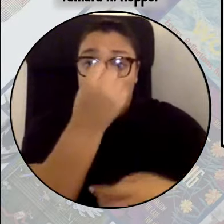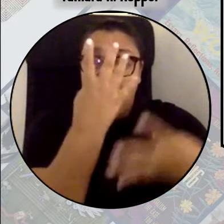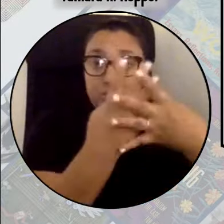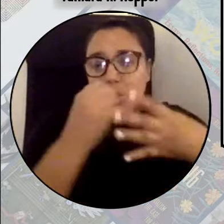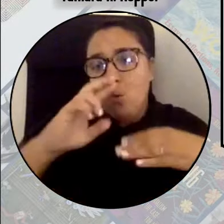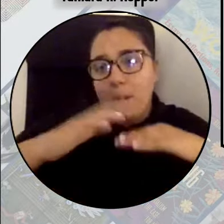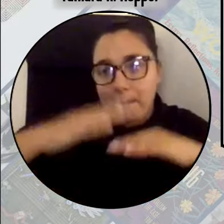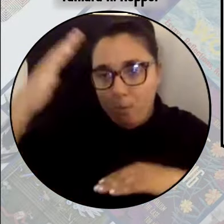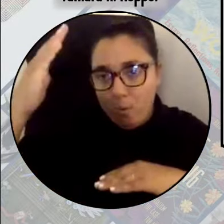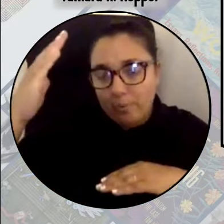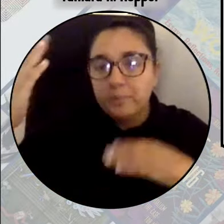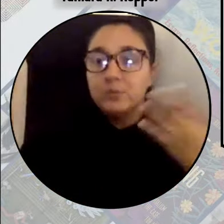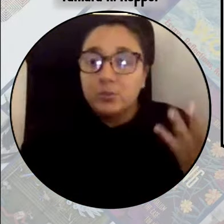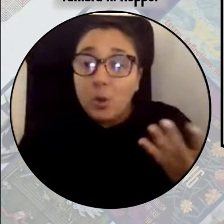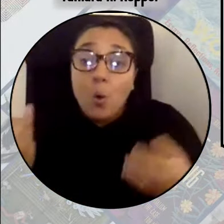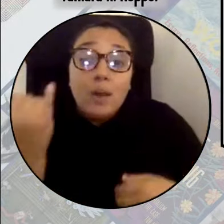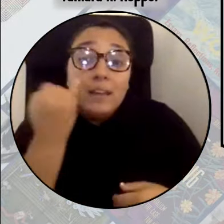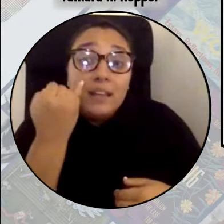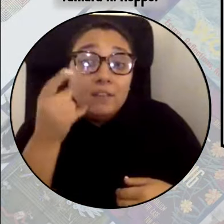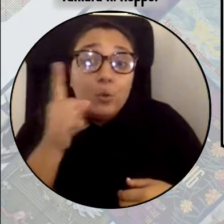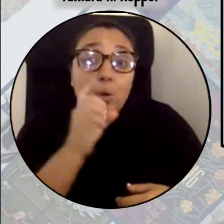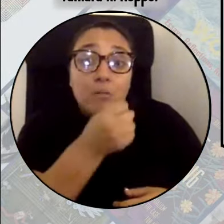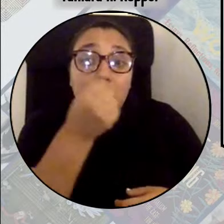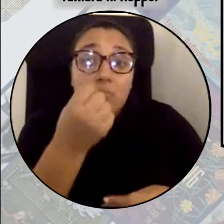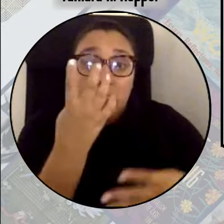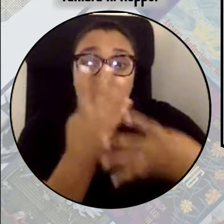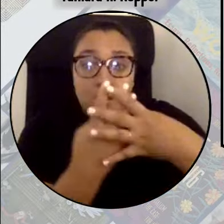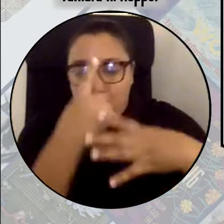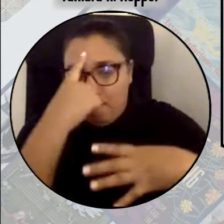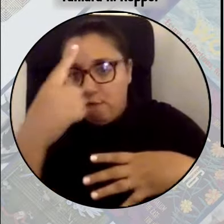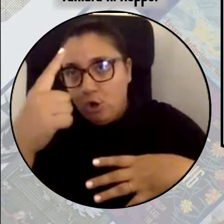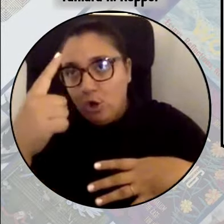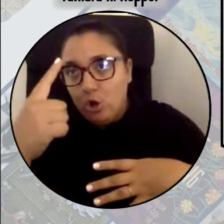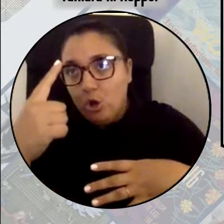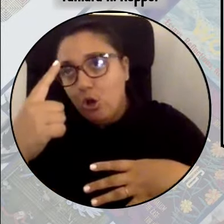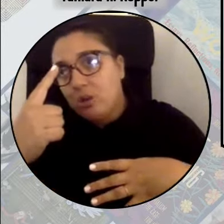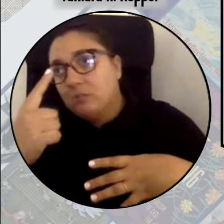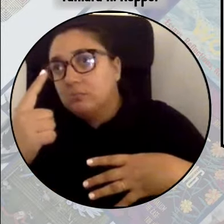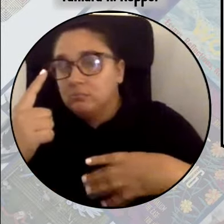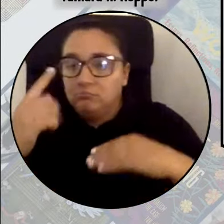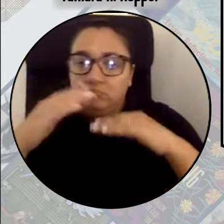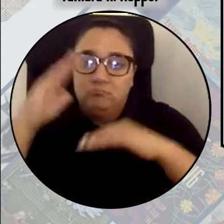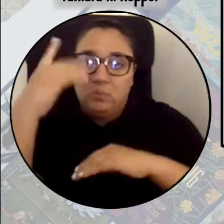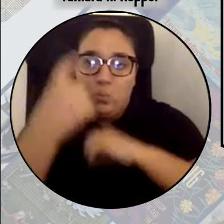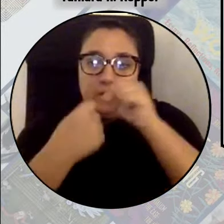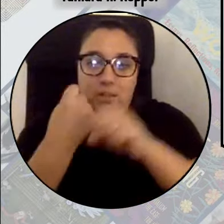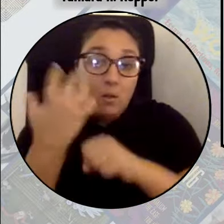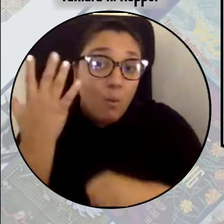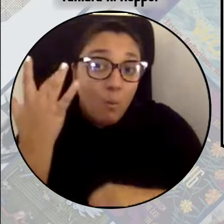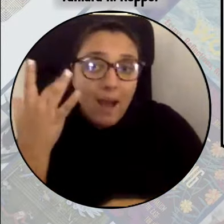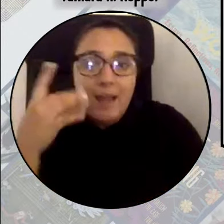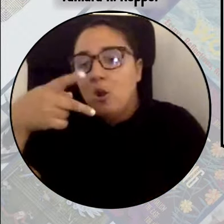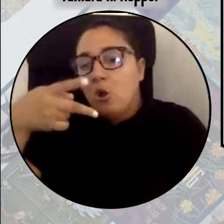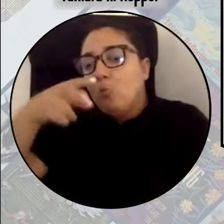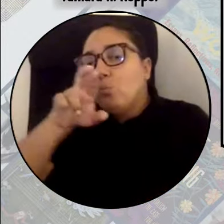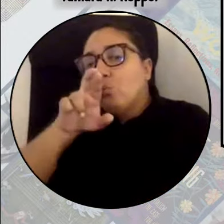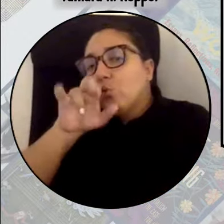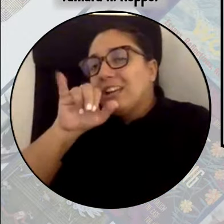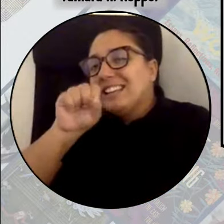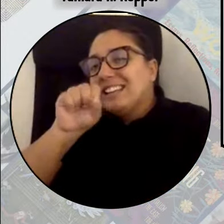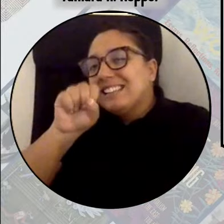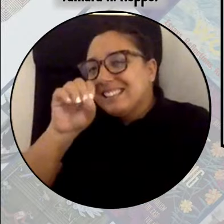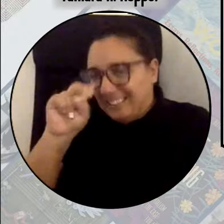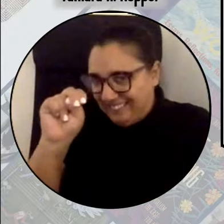many cases, if you're going to be incarcerated, you're going to be incarcerated in a prison because most people in prisons are incarcerated because of a